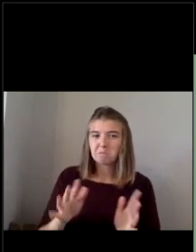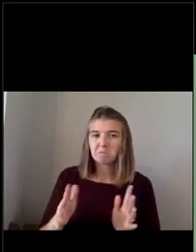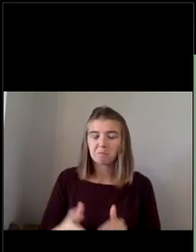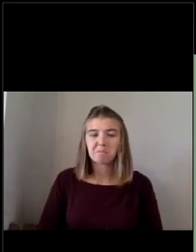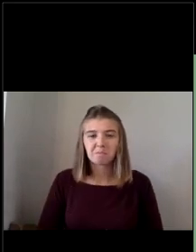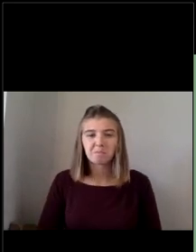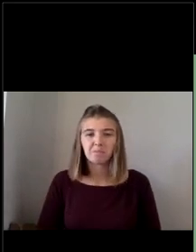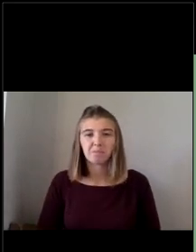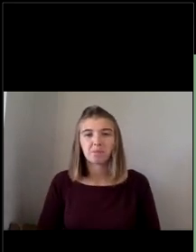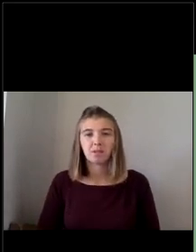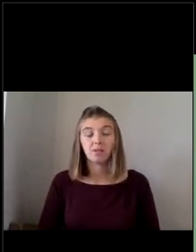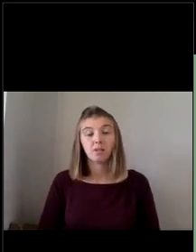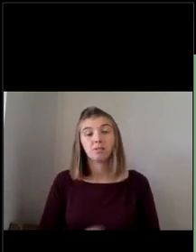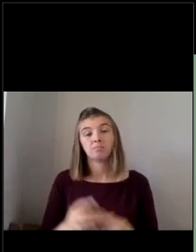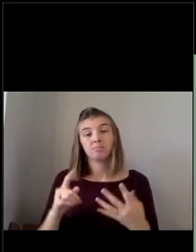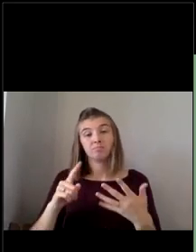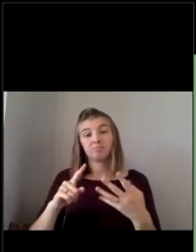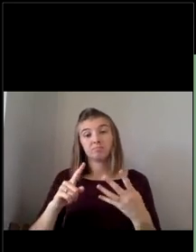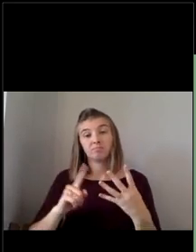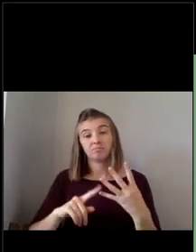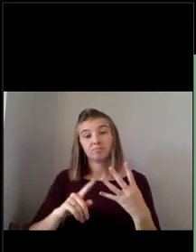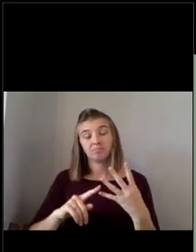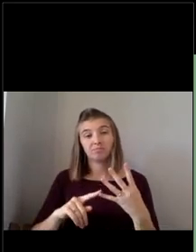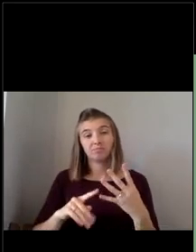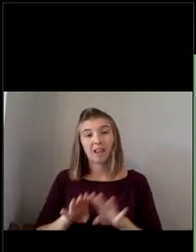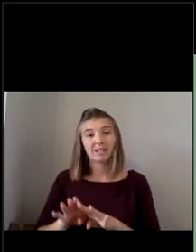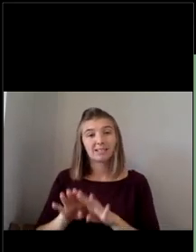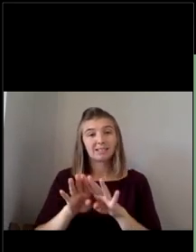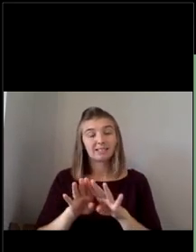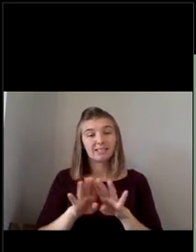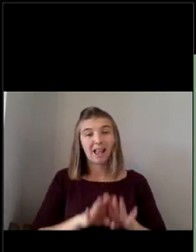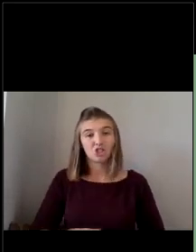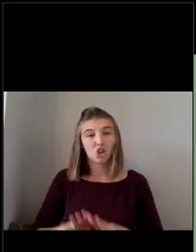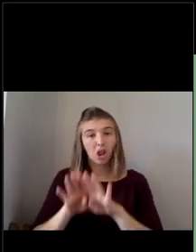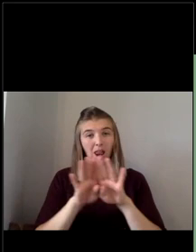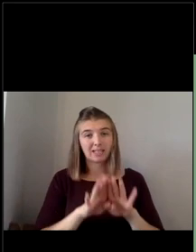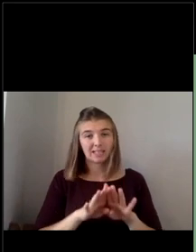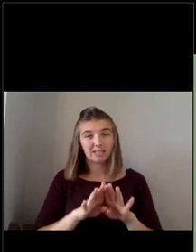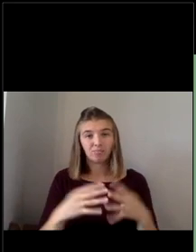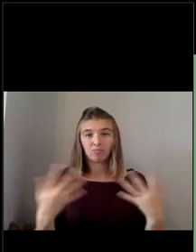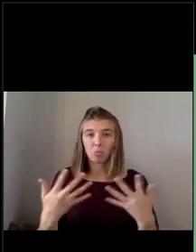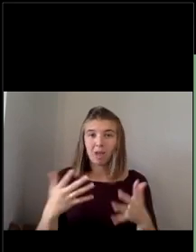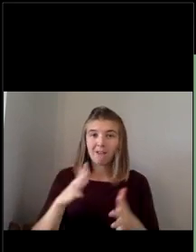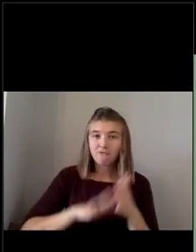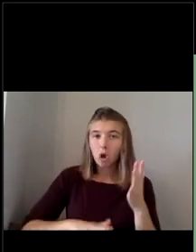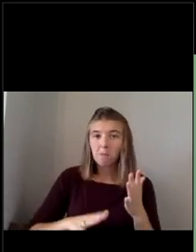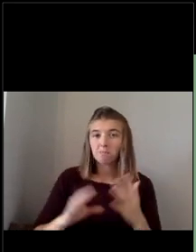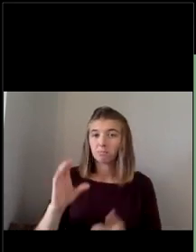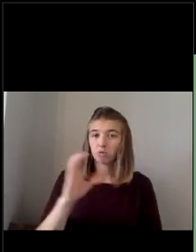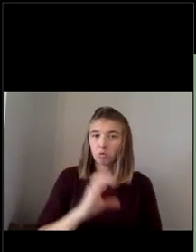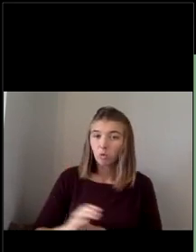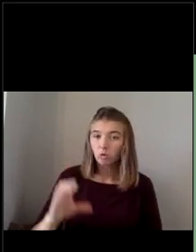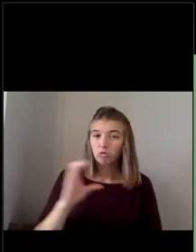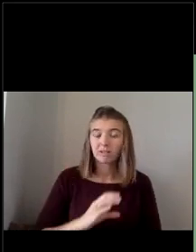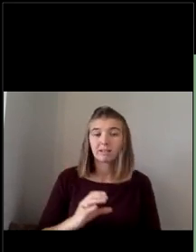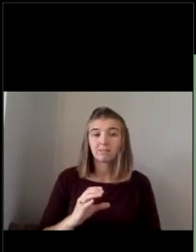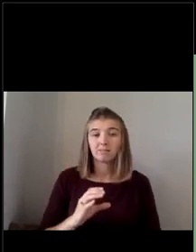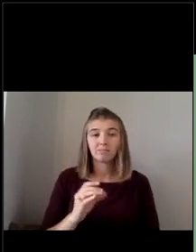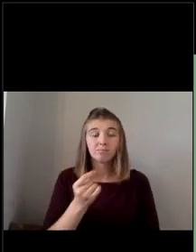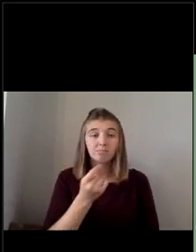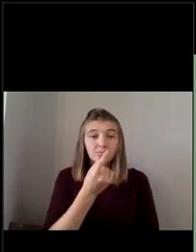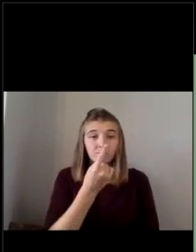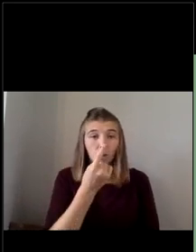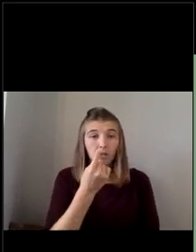also nationality. It can be difficult for a young person to go to university for the first time, you know, leaving home and